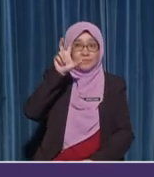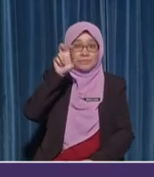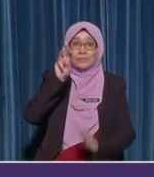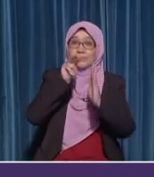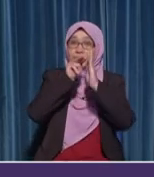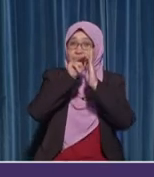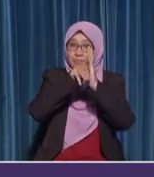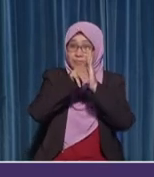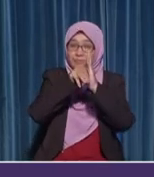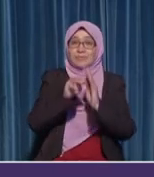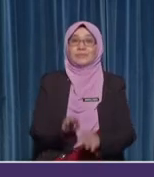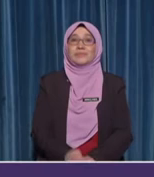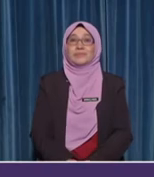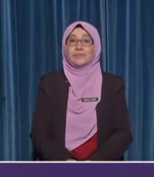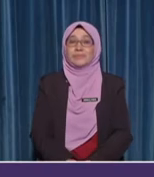minutes.